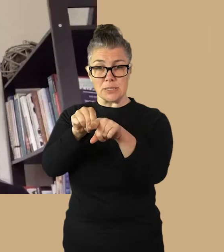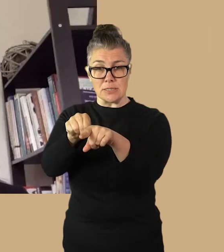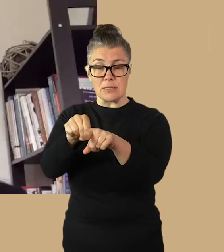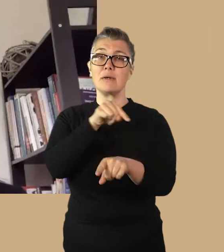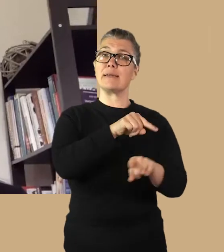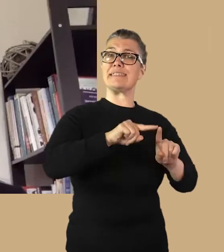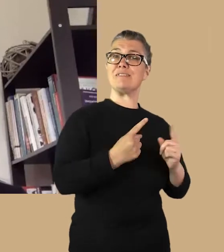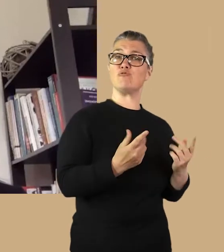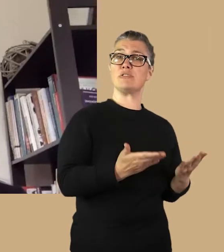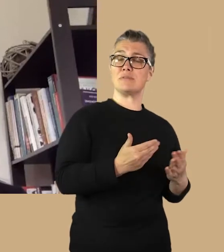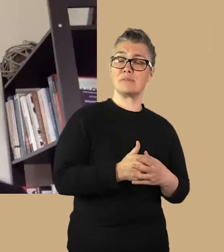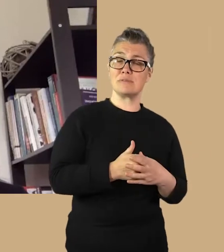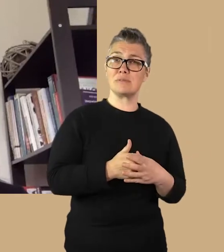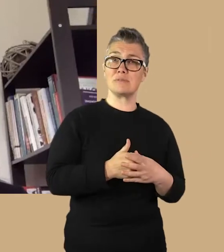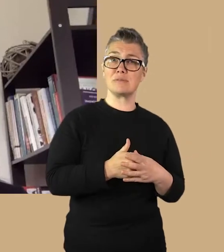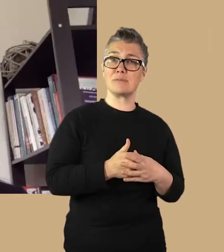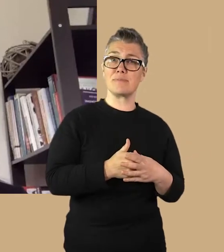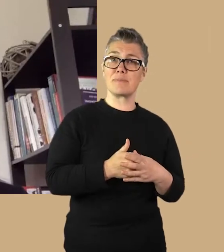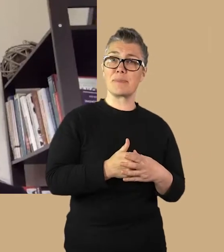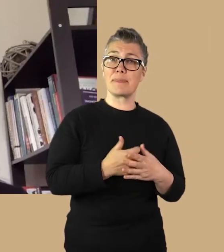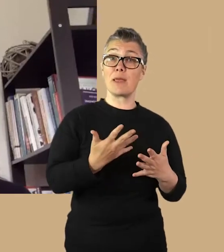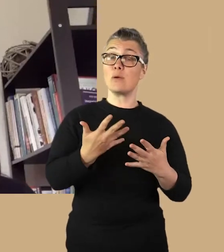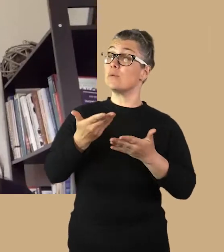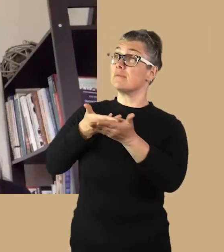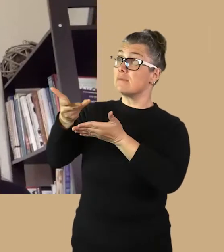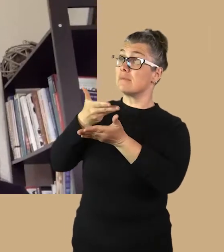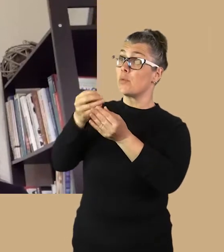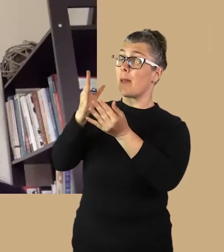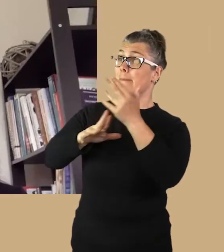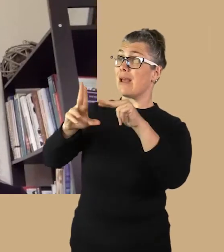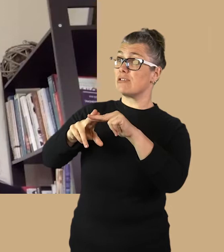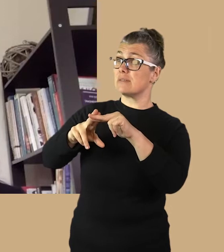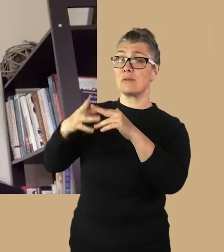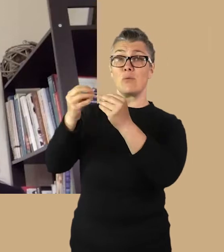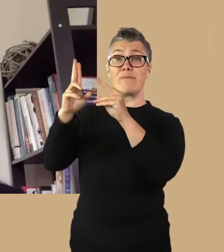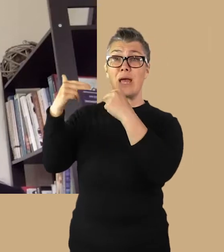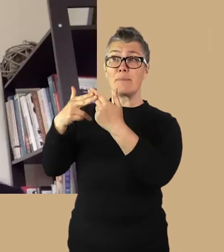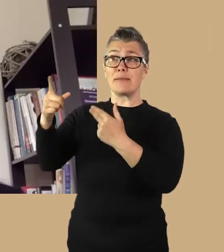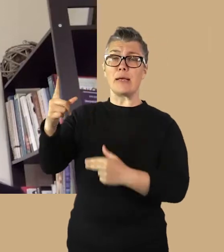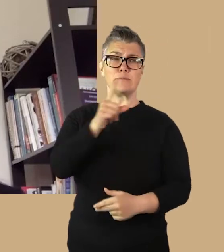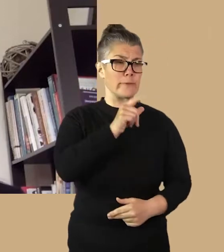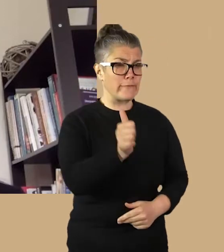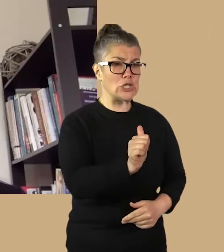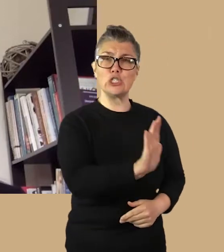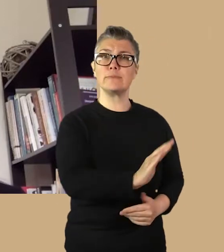thing approach. So often when they share their problems with their parents or families, they get shut